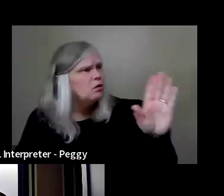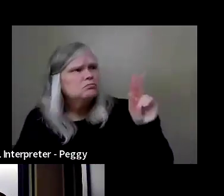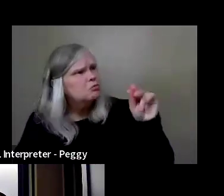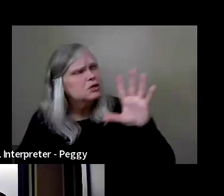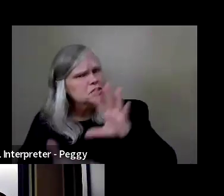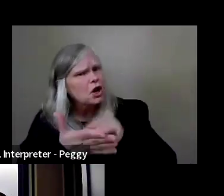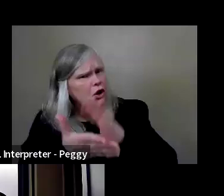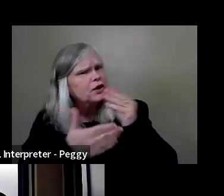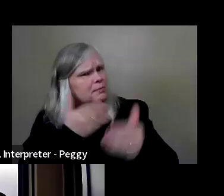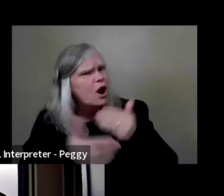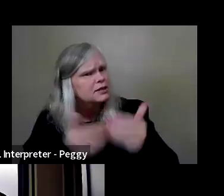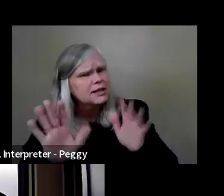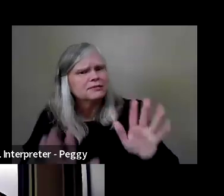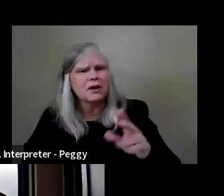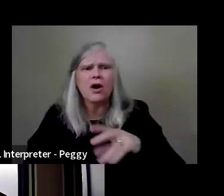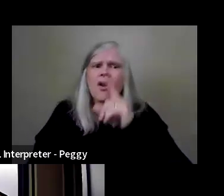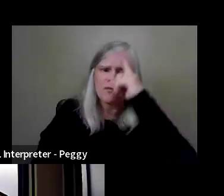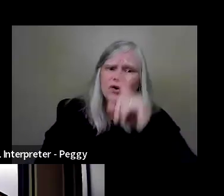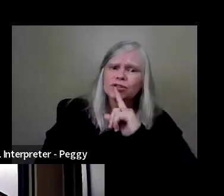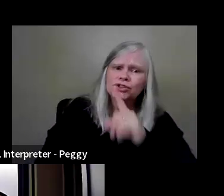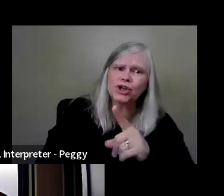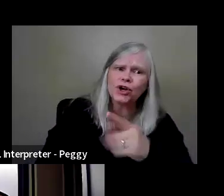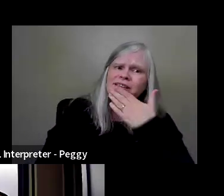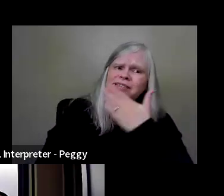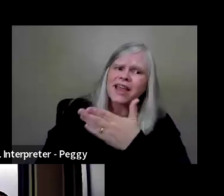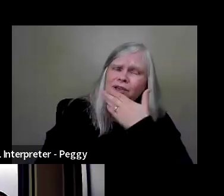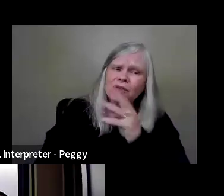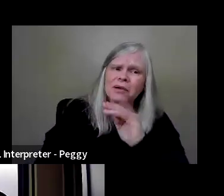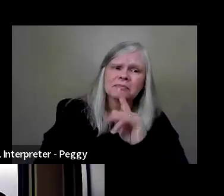process. For You know, sure. Thank that's- you.